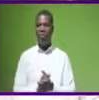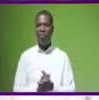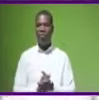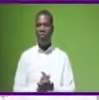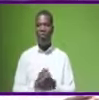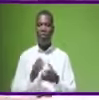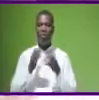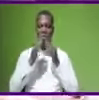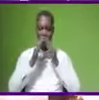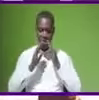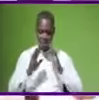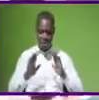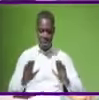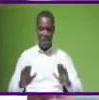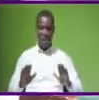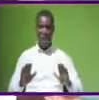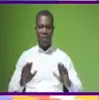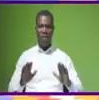ajobra.